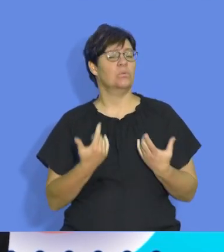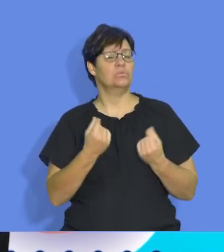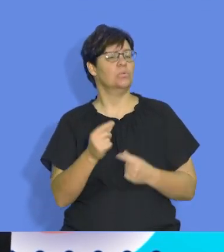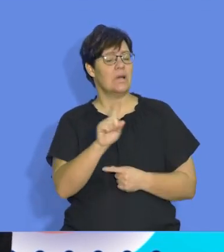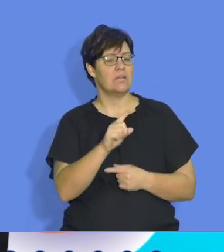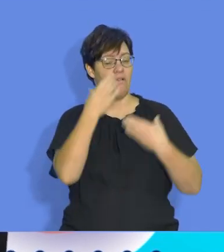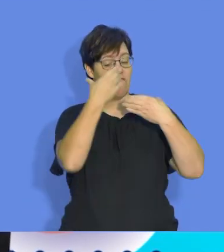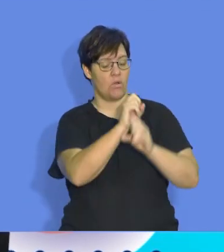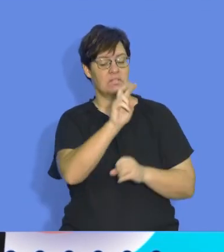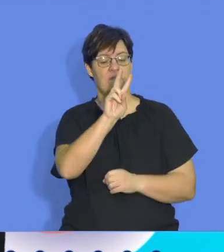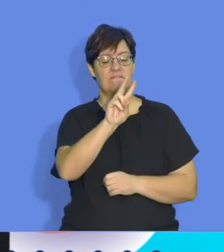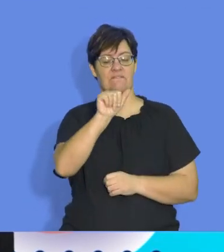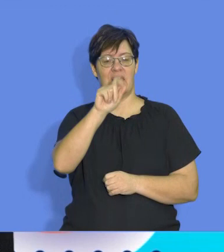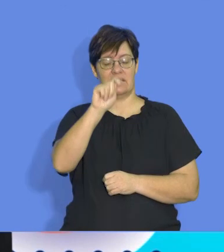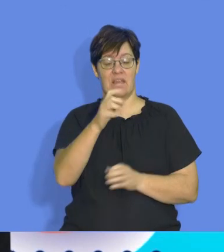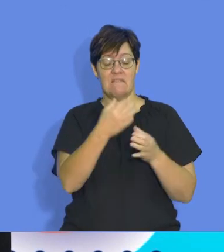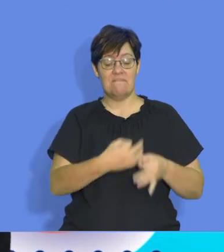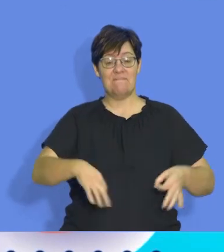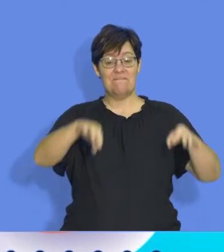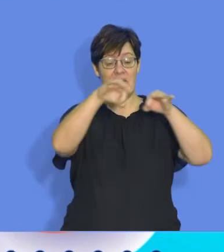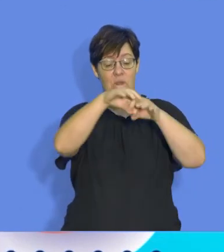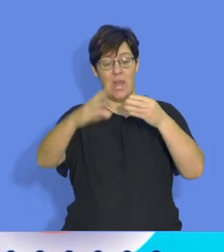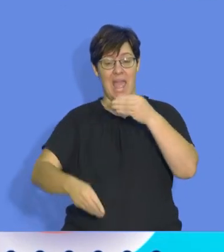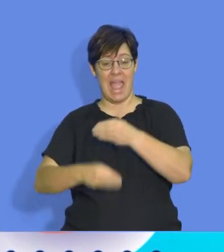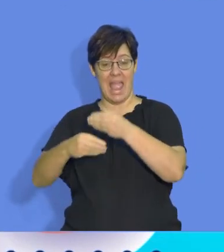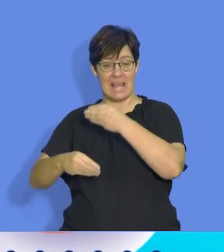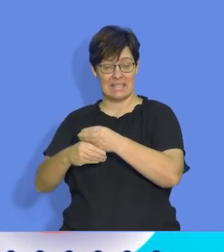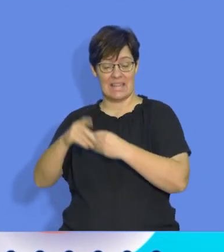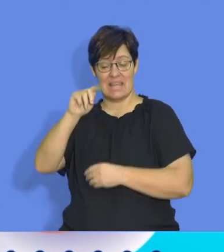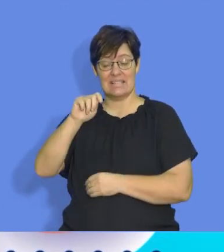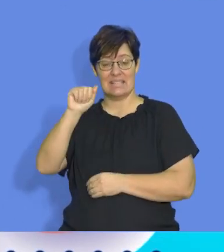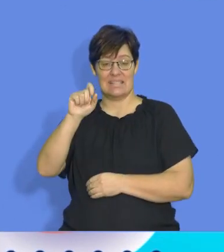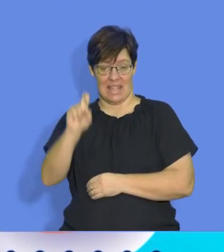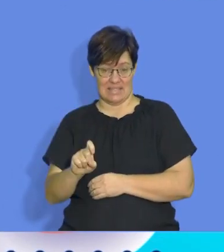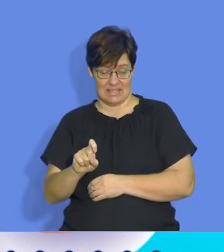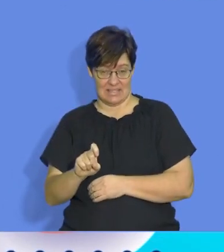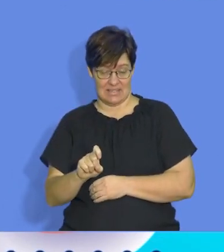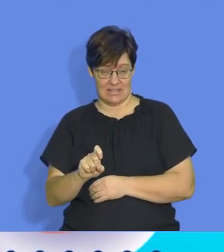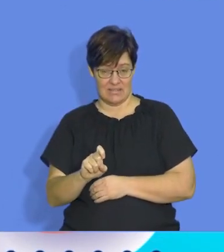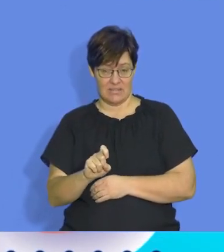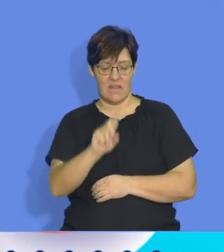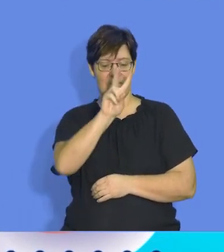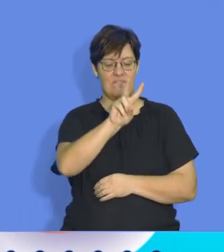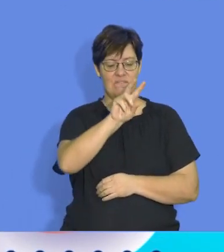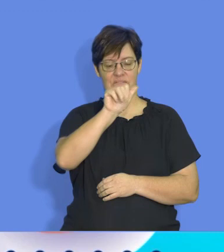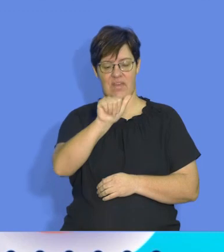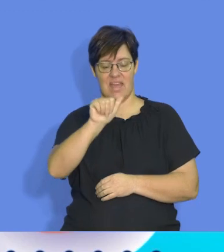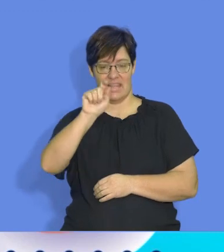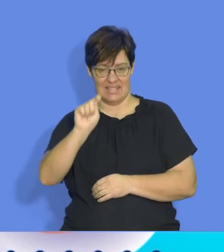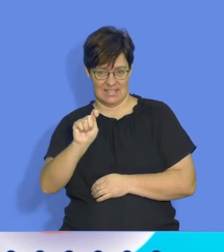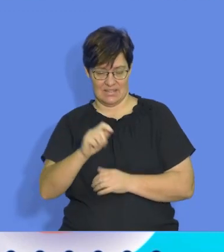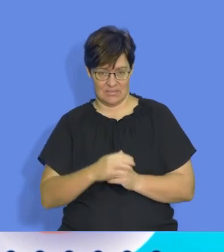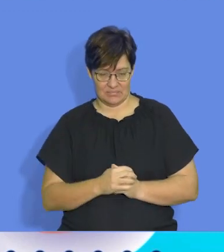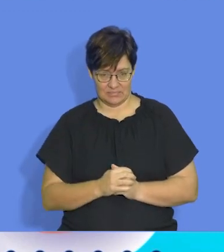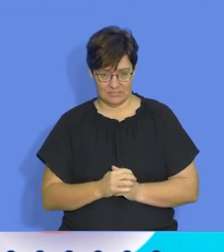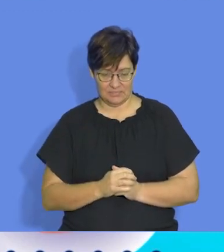VAT, Value Added Tax. The acronym is VAT. It stands for Value